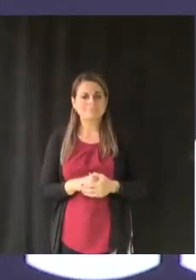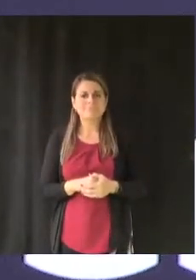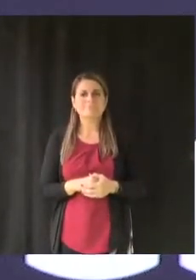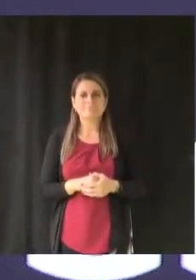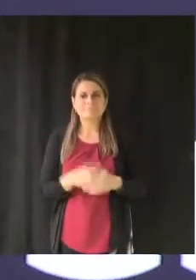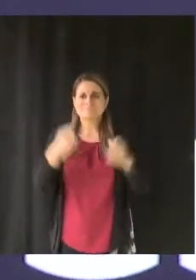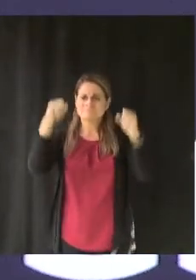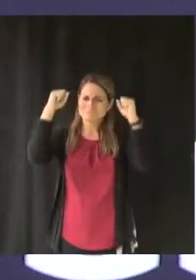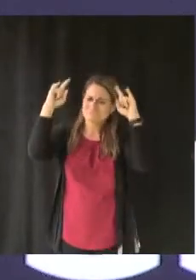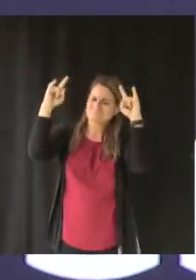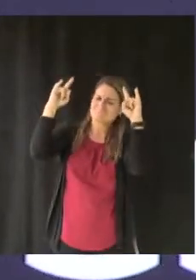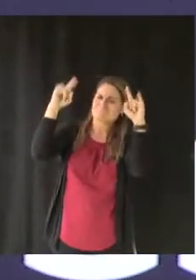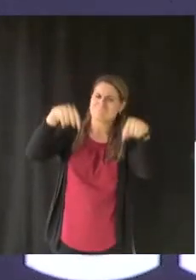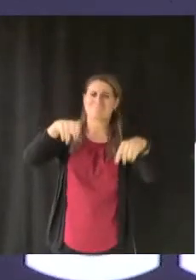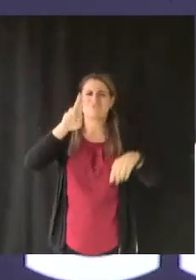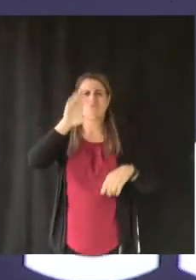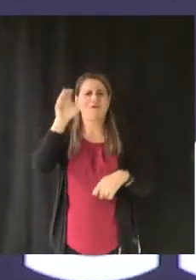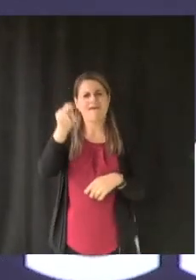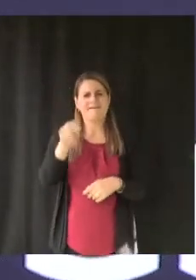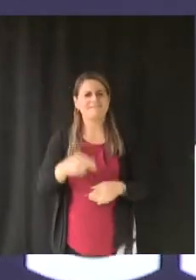Huskies.